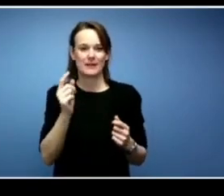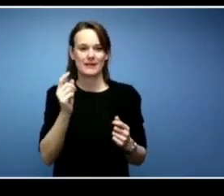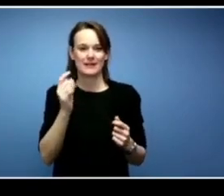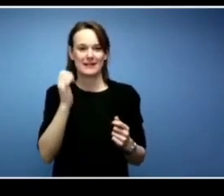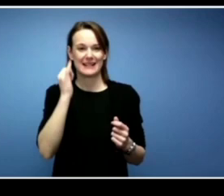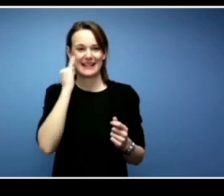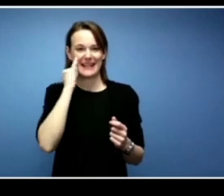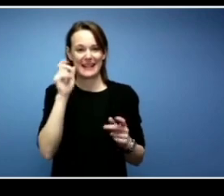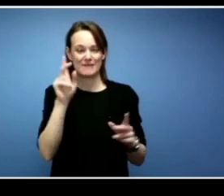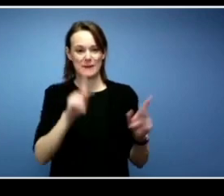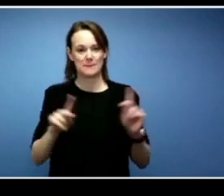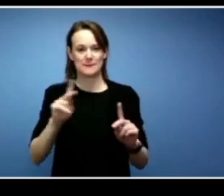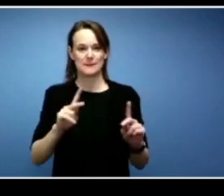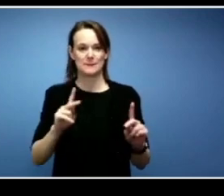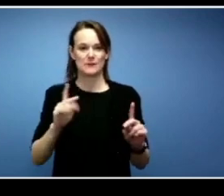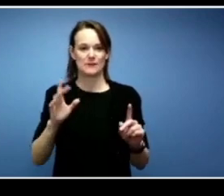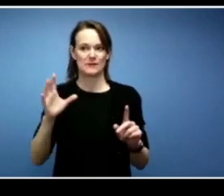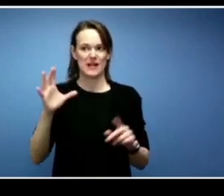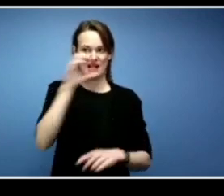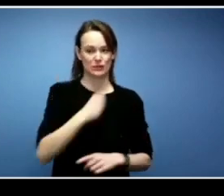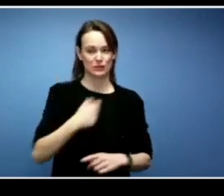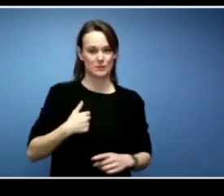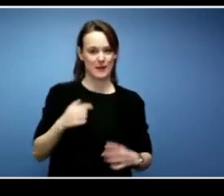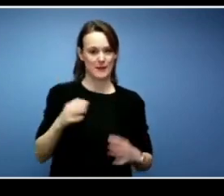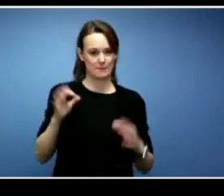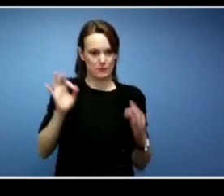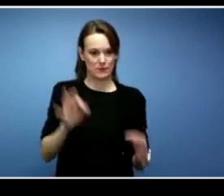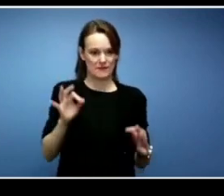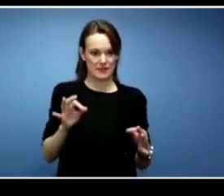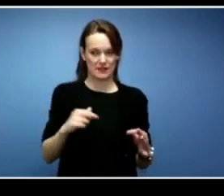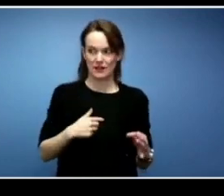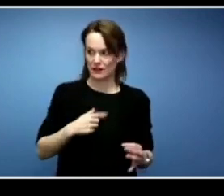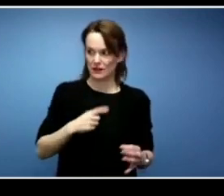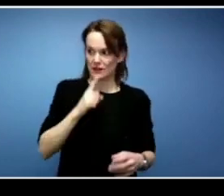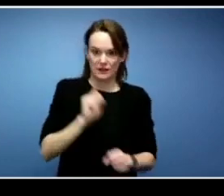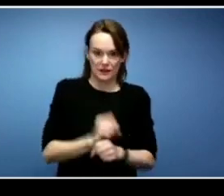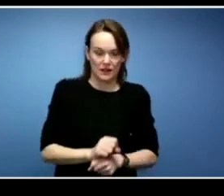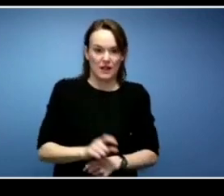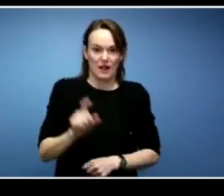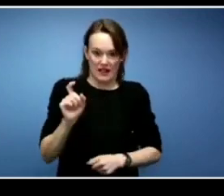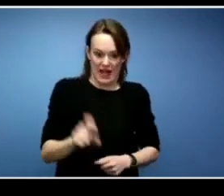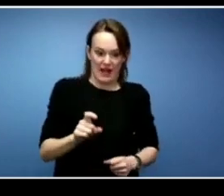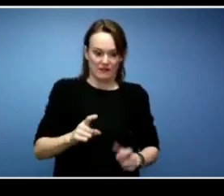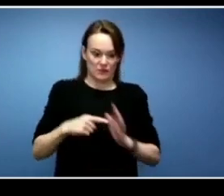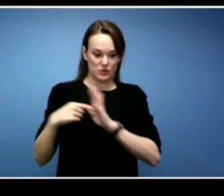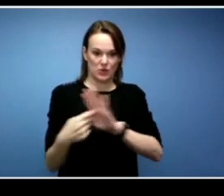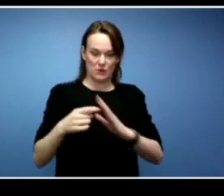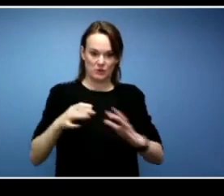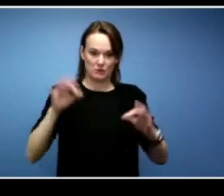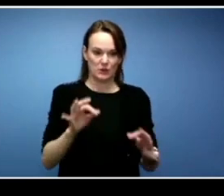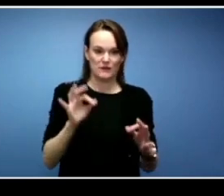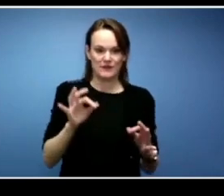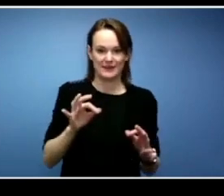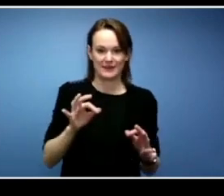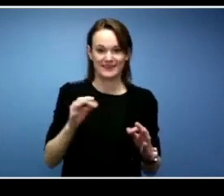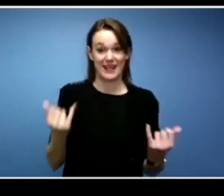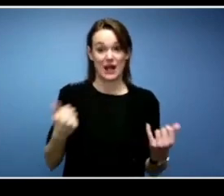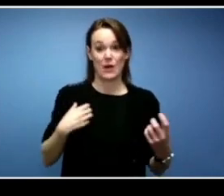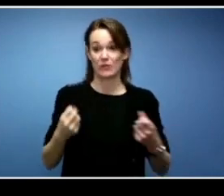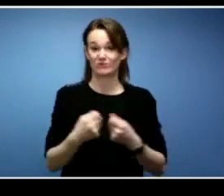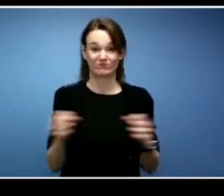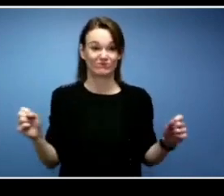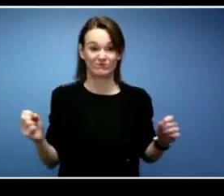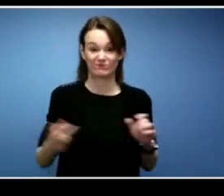perfection that I was living before. And now with me being open and honest about a lot of my struggles, now I'm kind